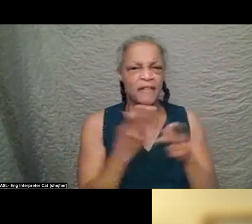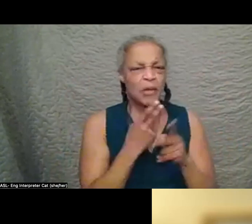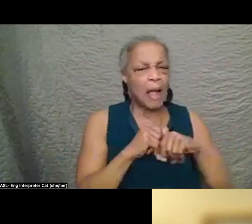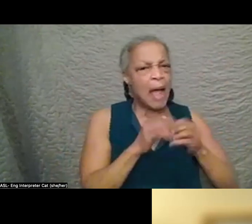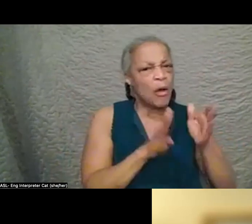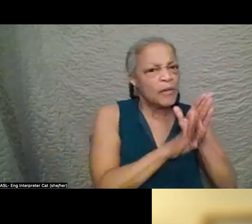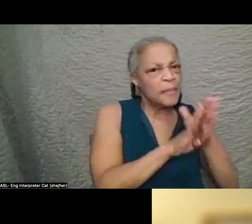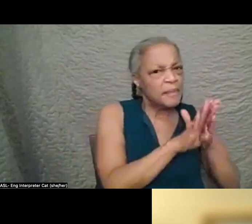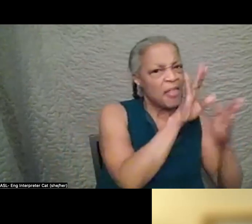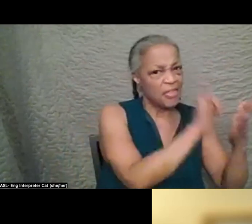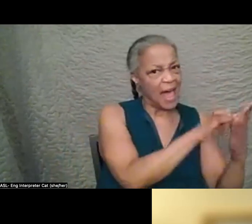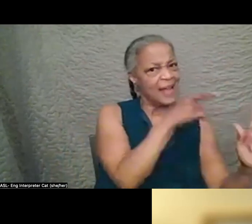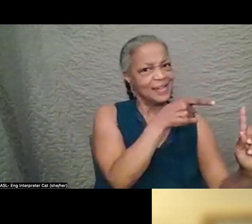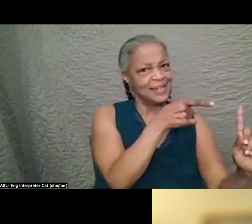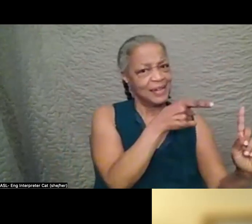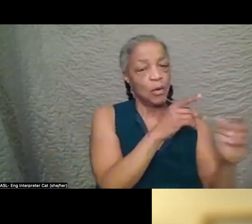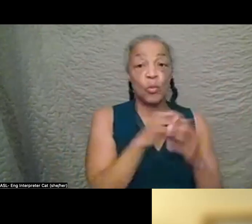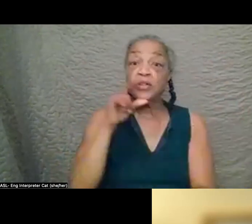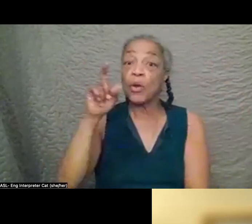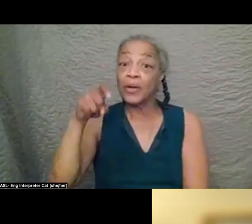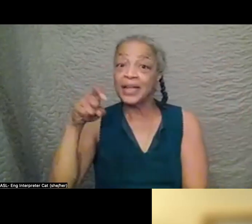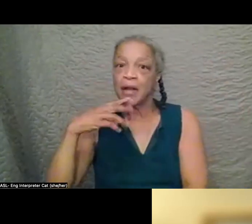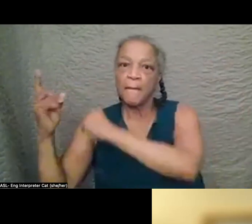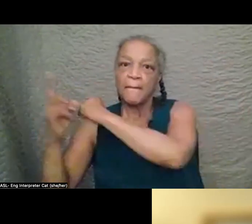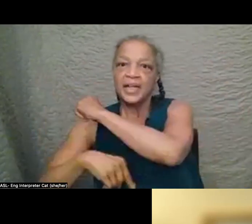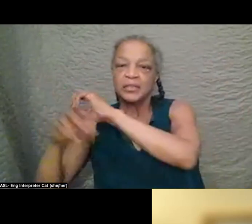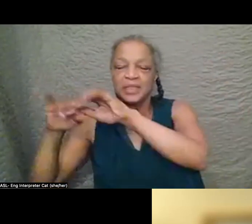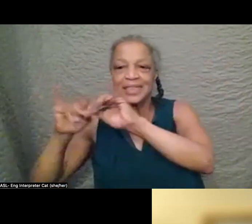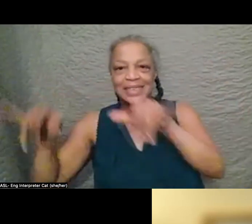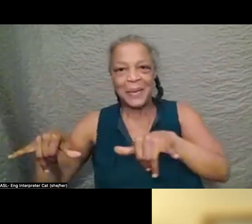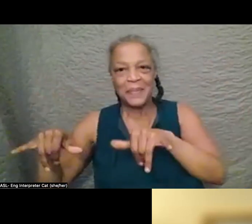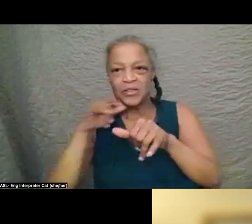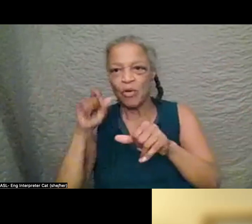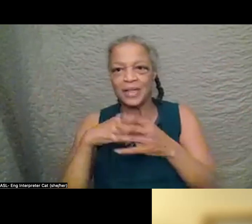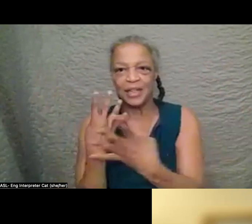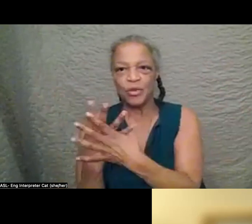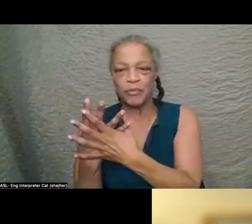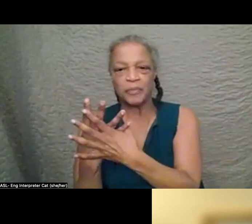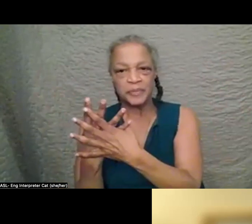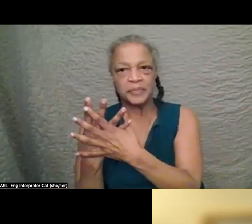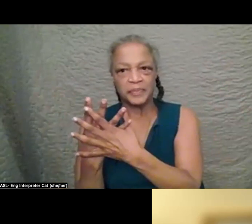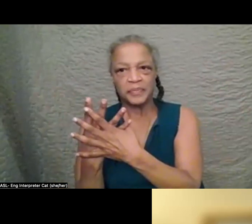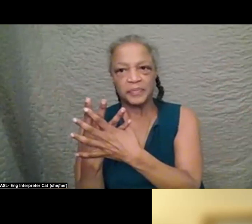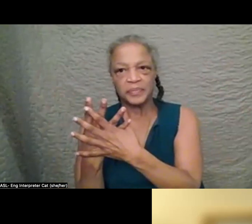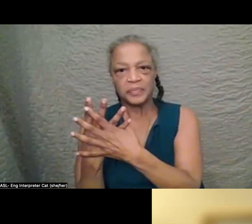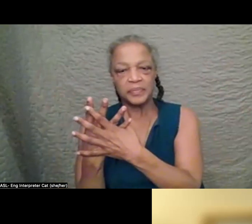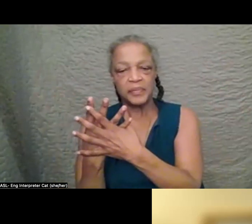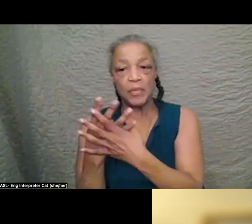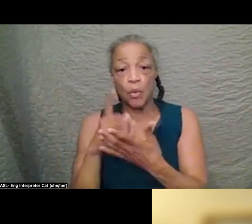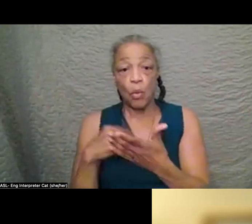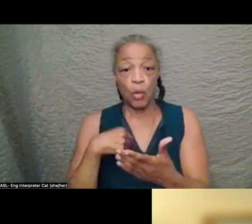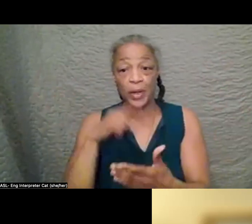build that up? And yeah, we don't need a punishment system, right? We don't need incarceration. We don't need prisons. What we need